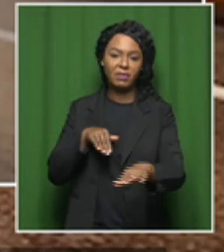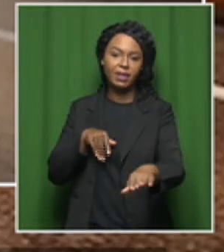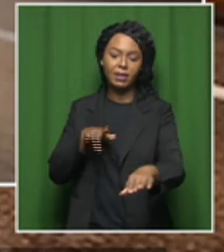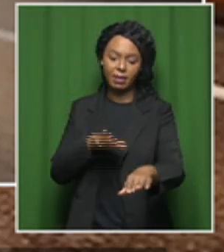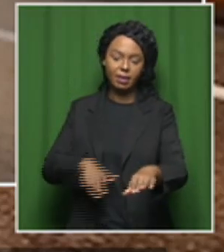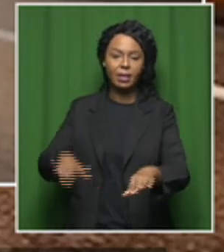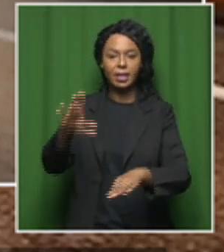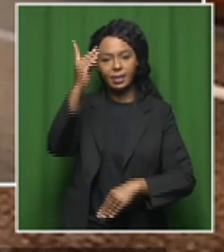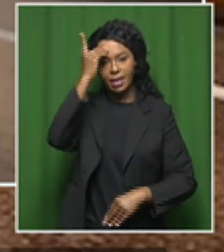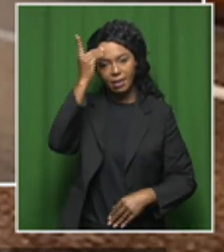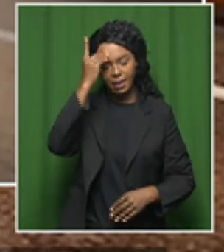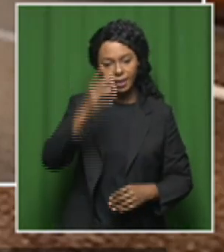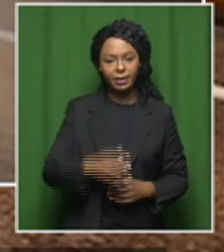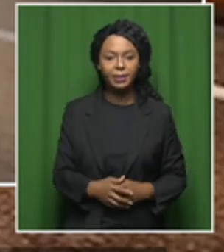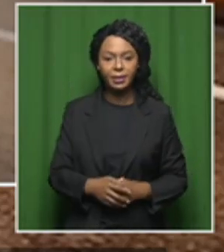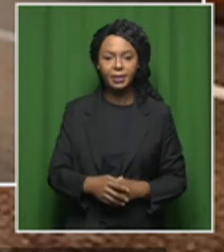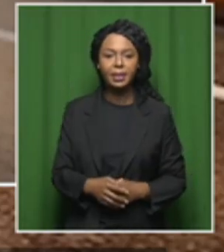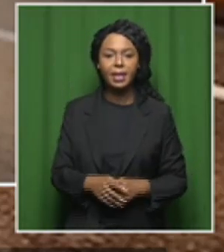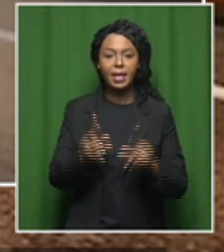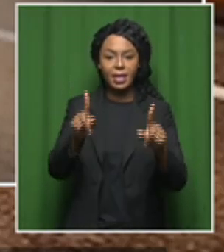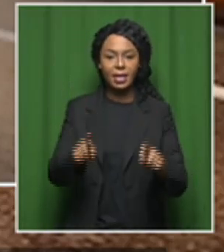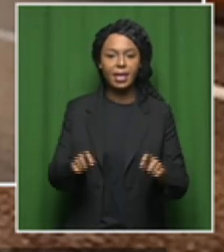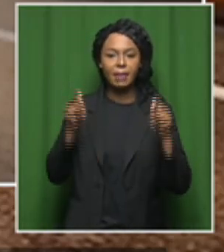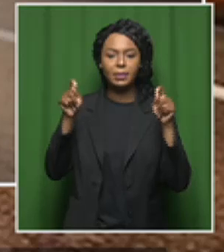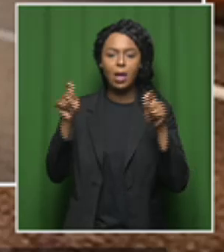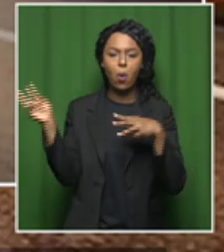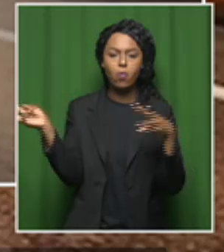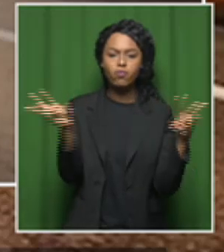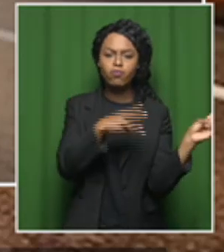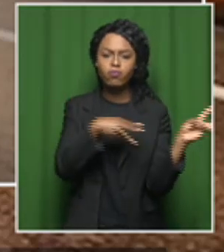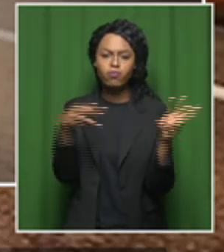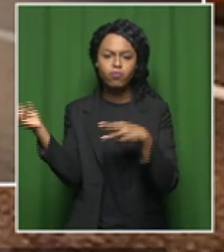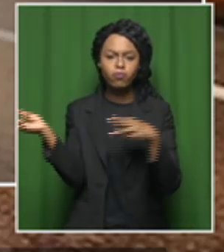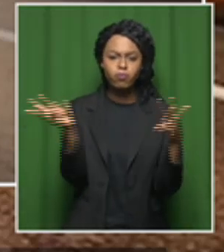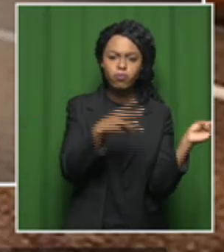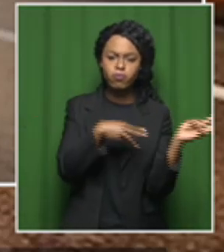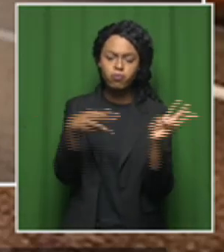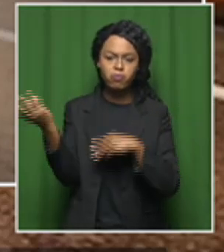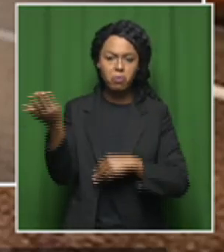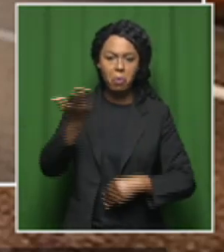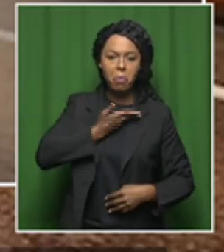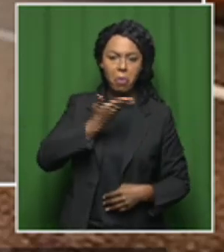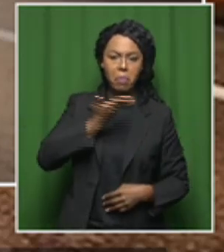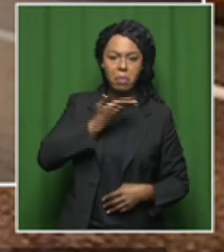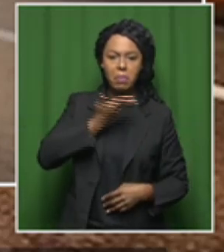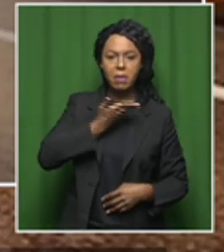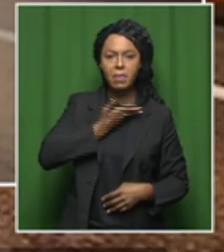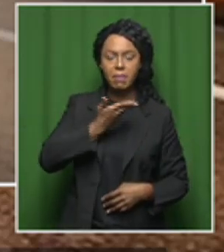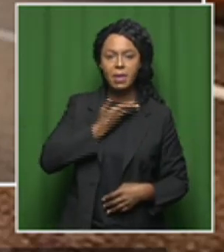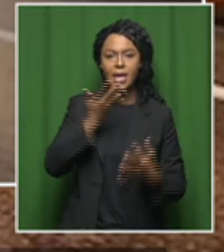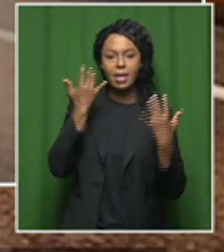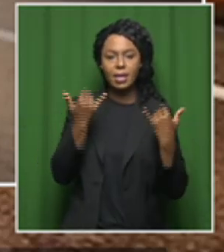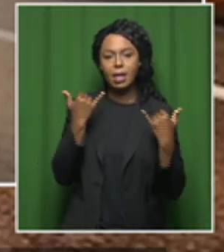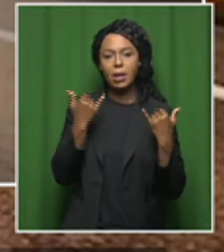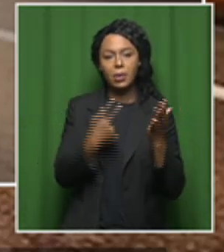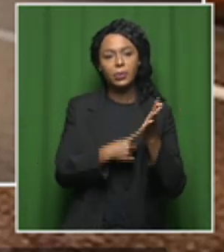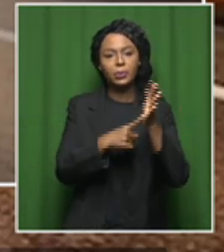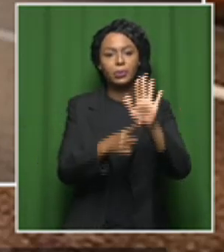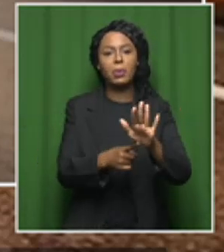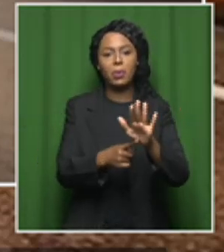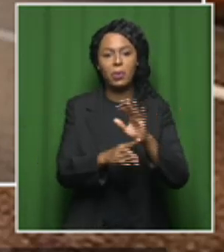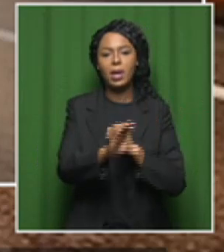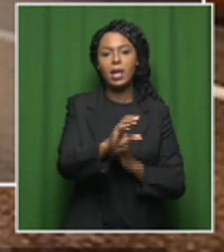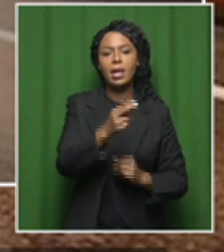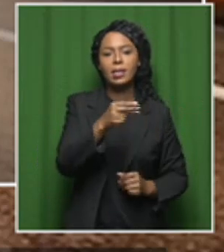kind, strong winds have been buffeting Cape Town since yesterday afternoon and across this evening. This is pretty much a current look at Chapman's Peak Drive. Look at the